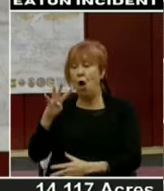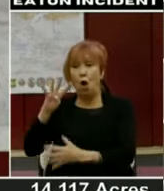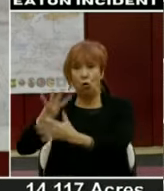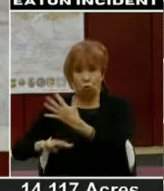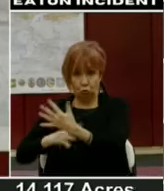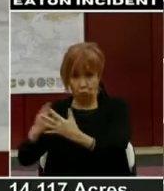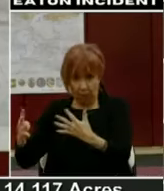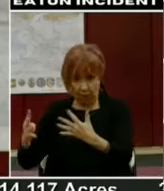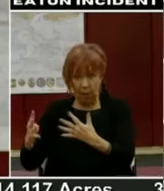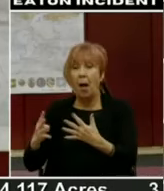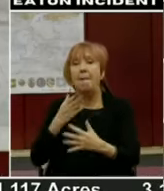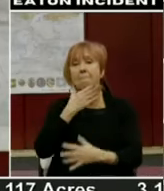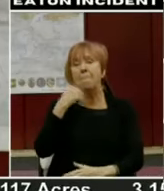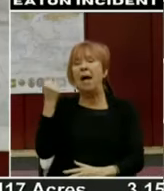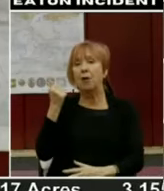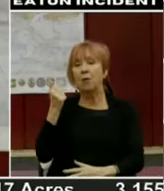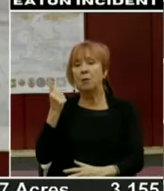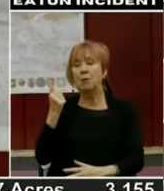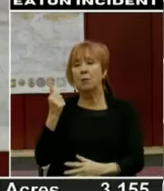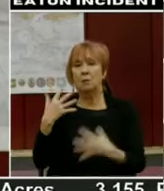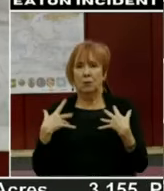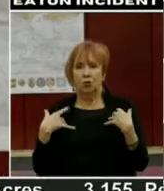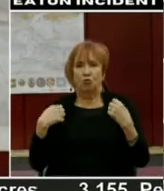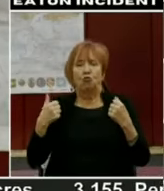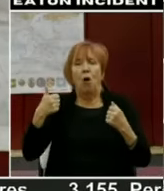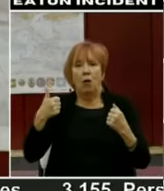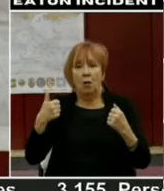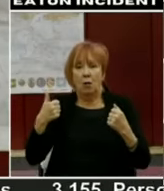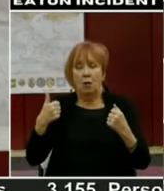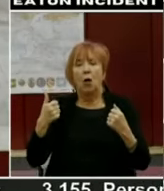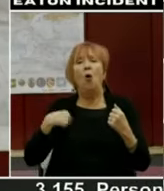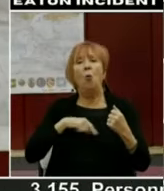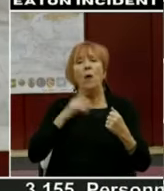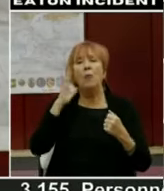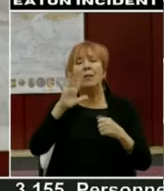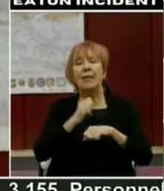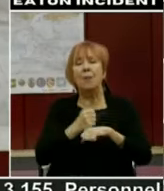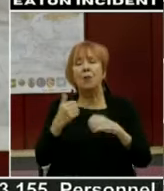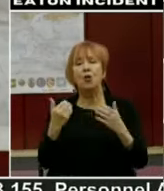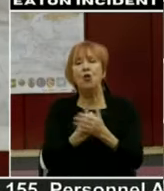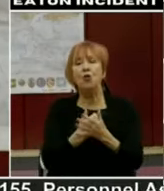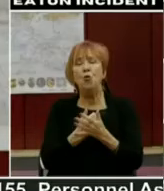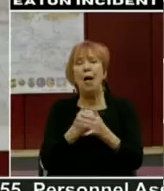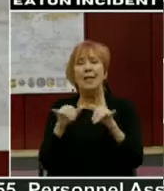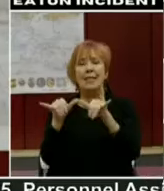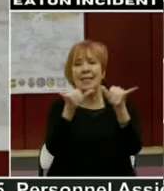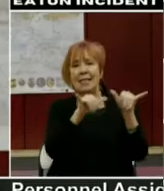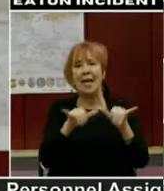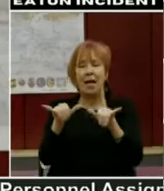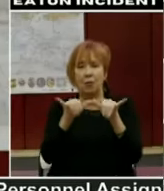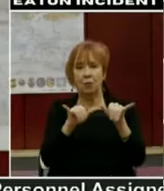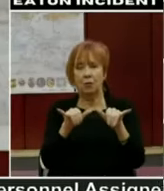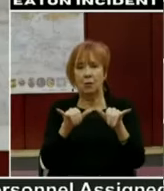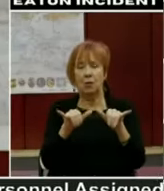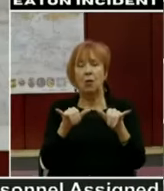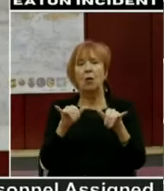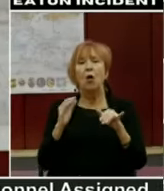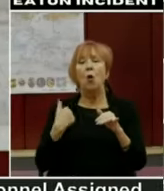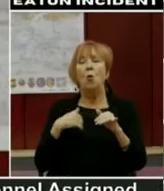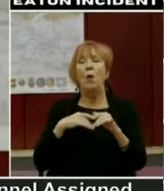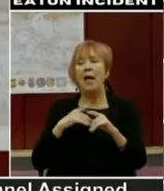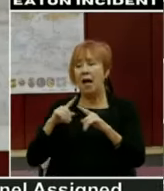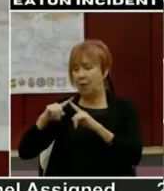the grid to newer standards. For example, where we have a circuit where we had not yet deployed what we called